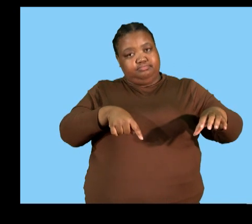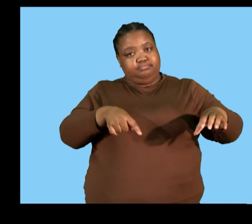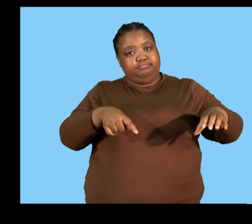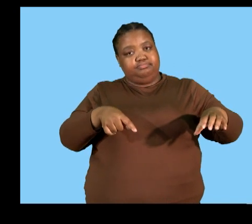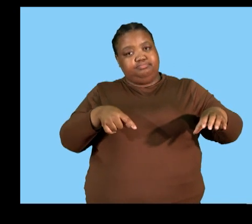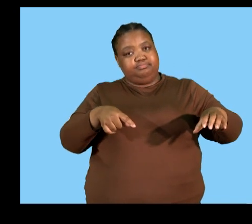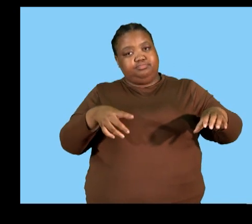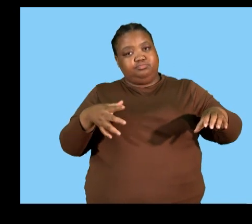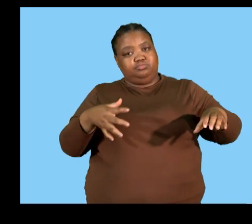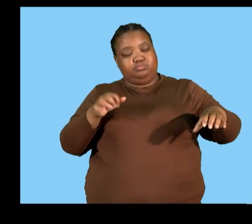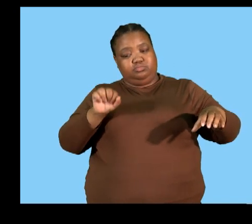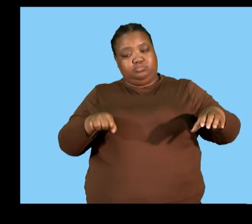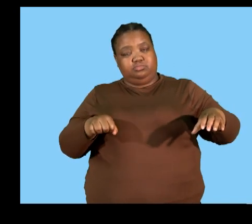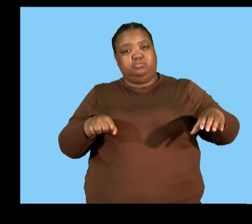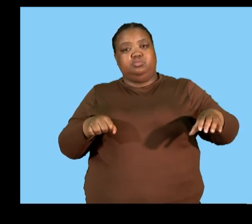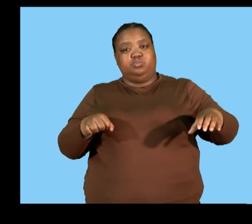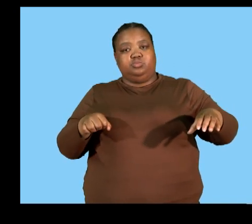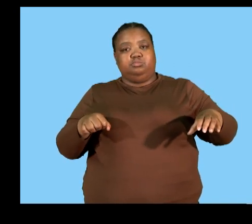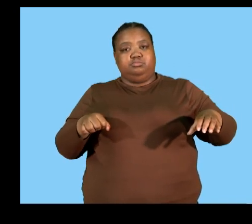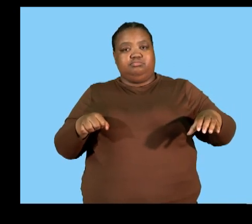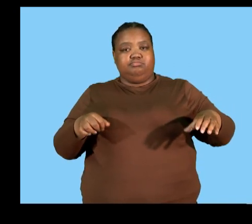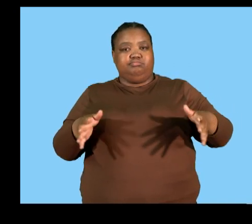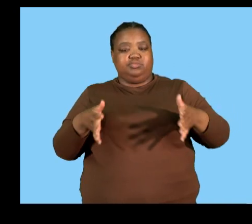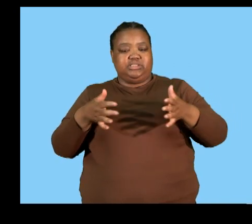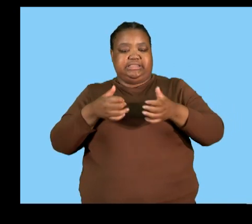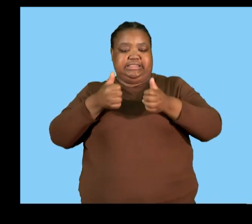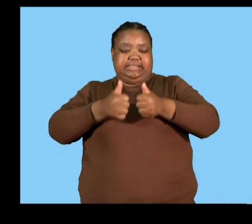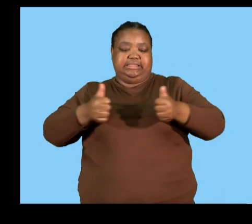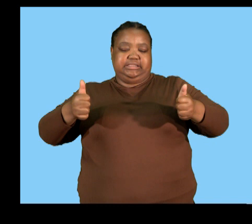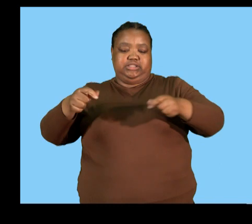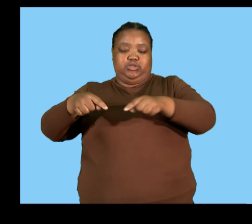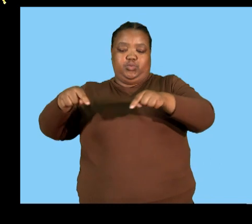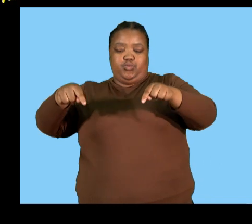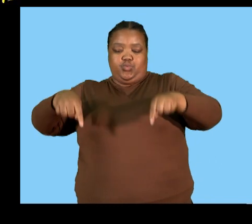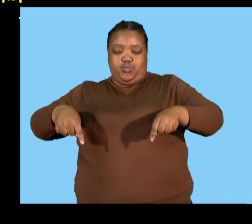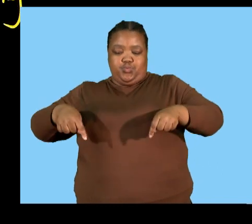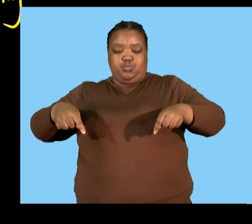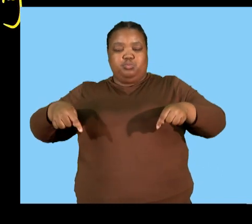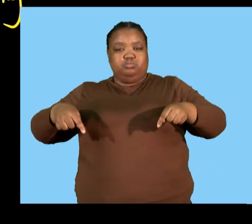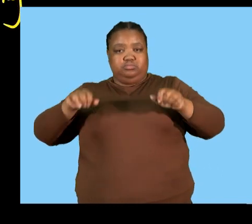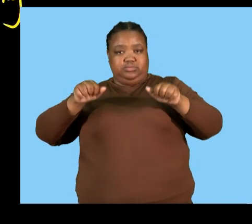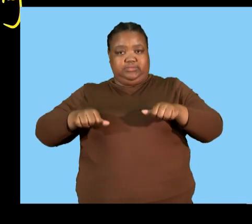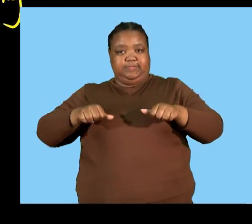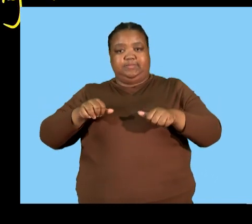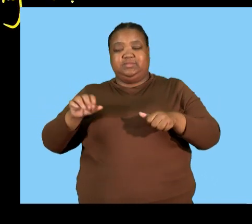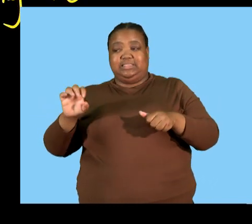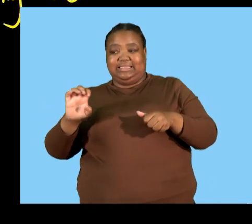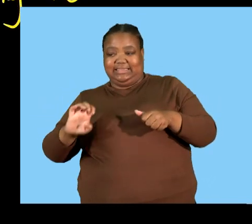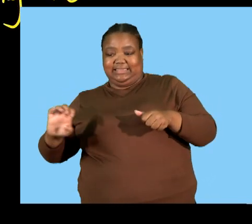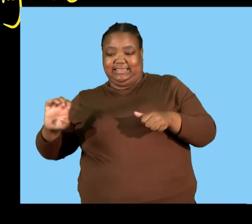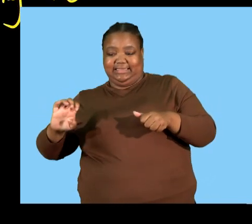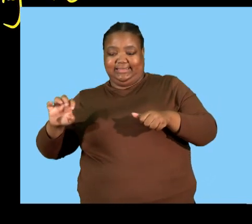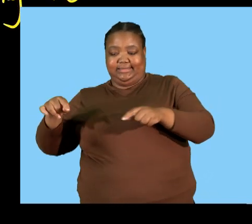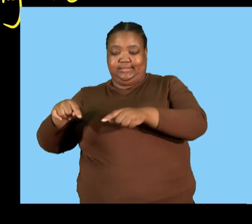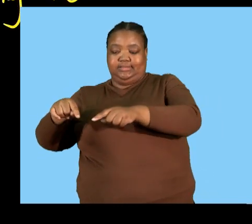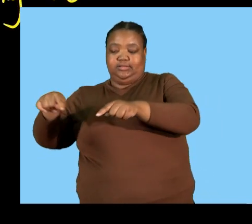as well as the half of the living room. So they are the side that it's on the east of